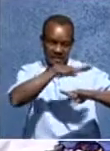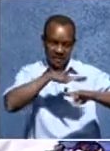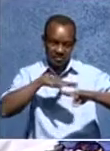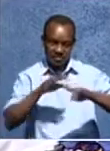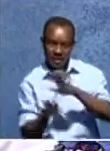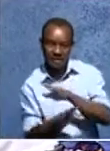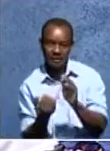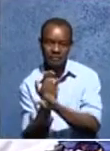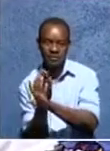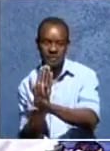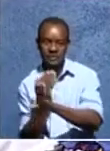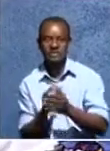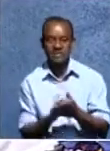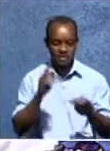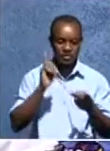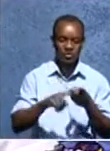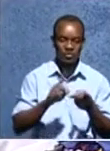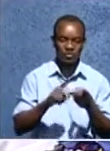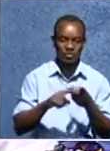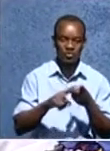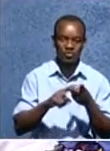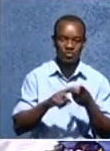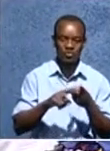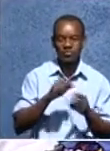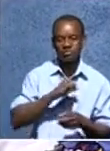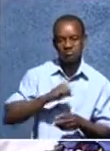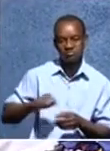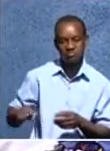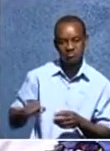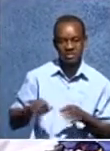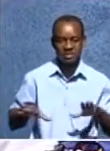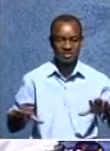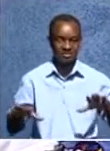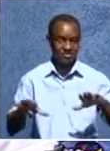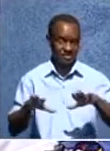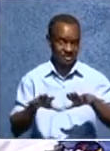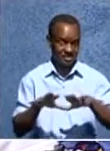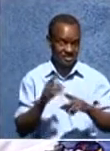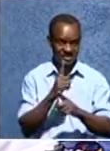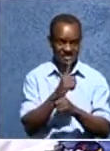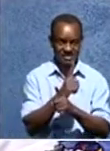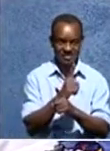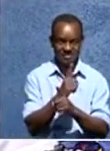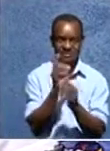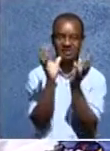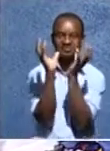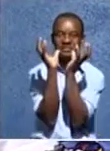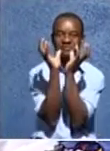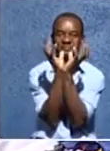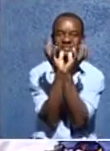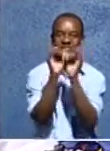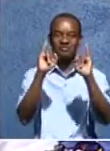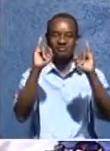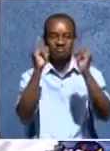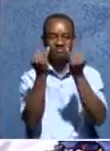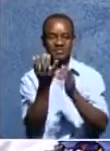commercial land or land holding where people can set up their farms, or the town land where municipalities or cities own land.